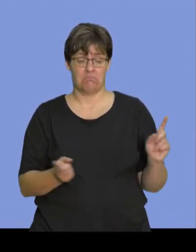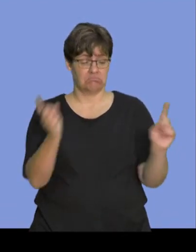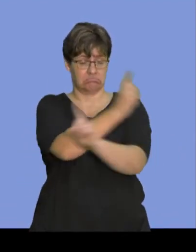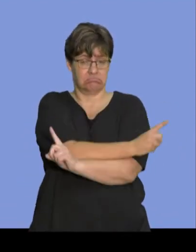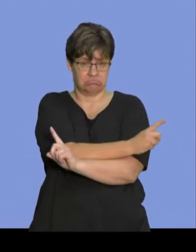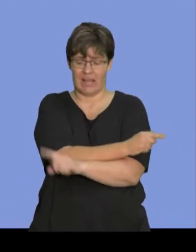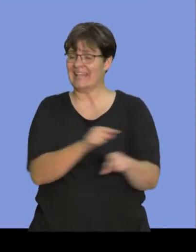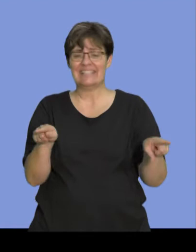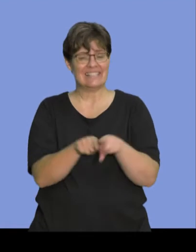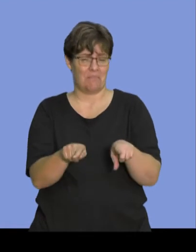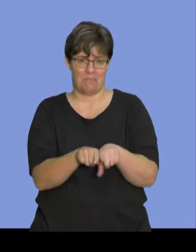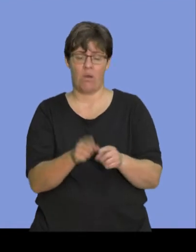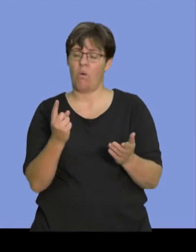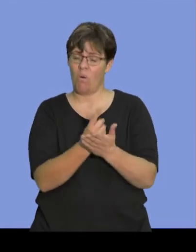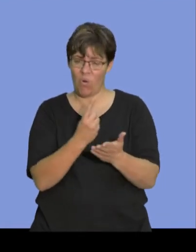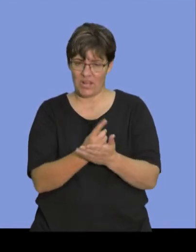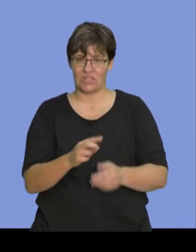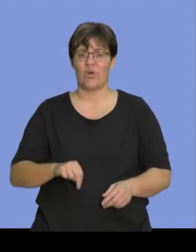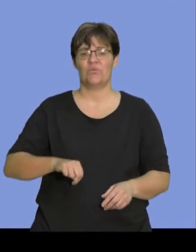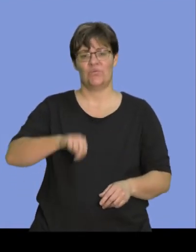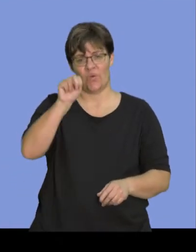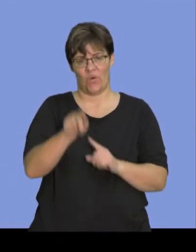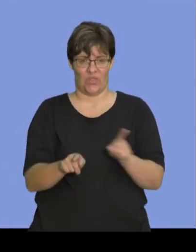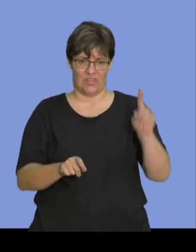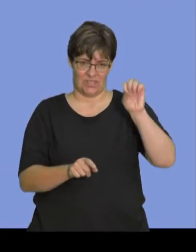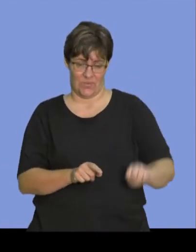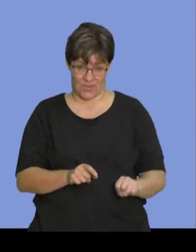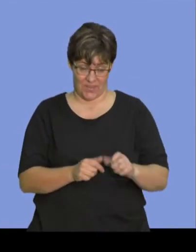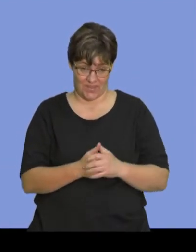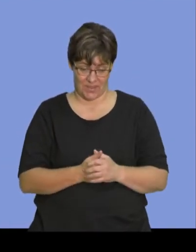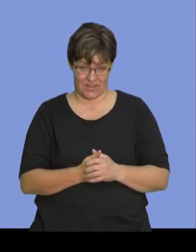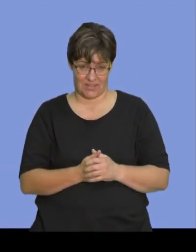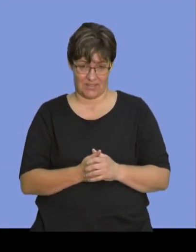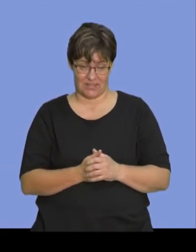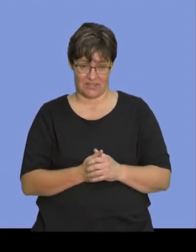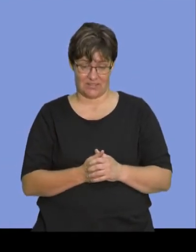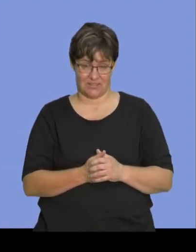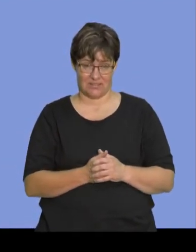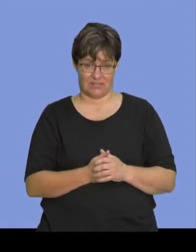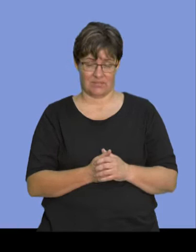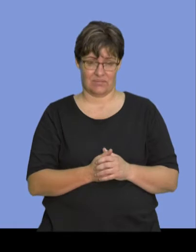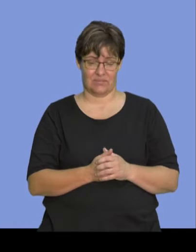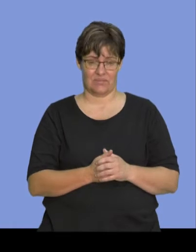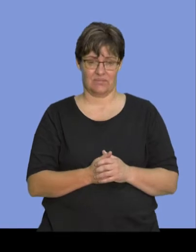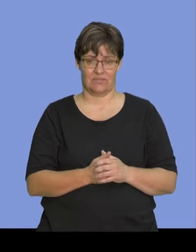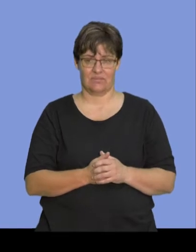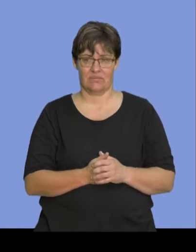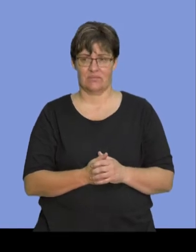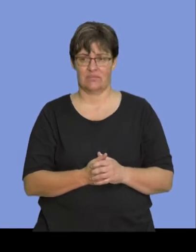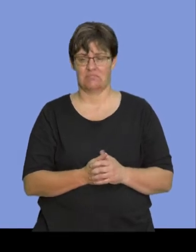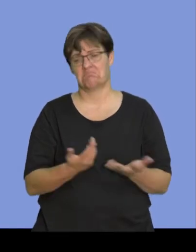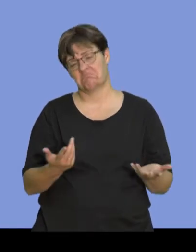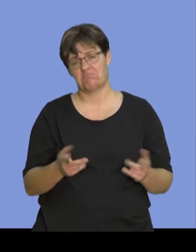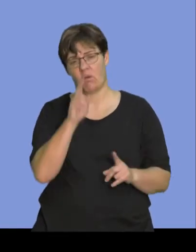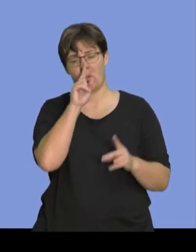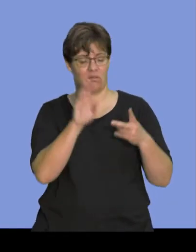will still be the same pattern, however, the direction is what's going to change, but still it's going to be north to south. Now, let's look at a